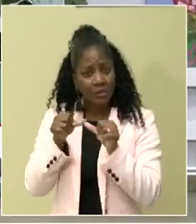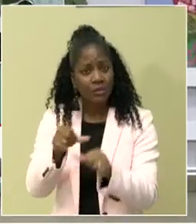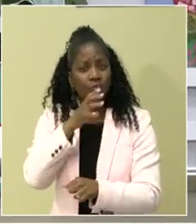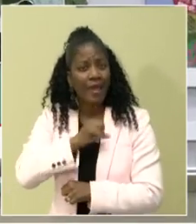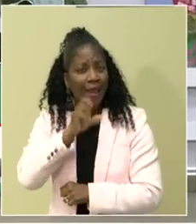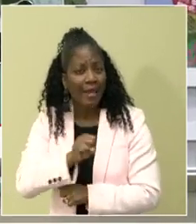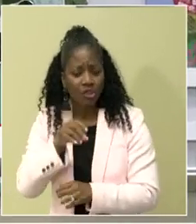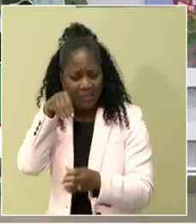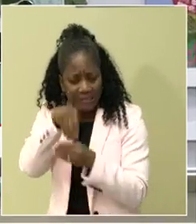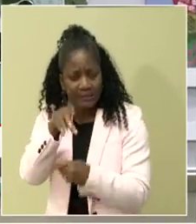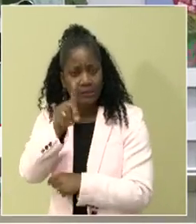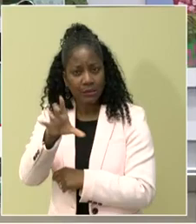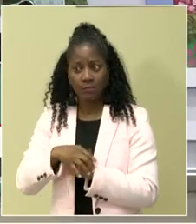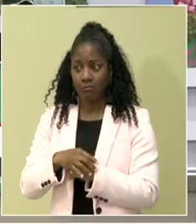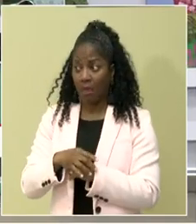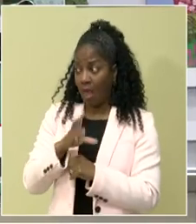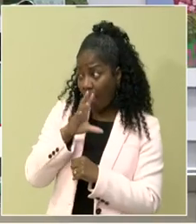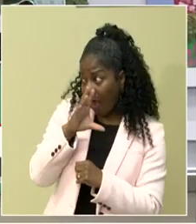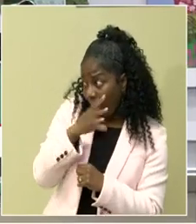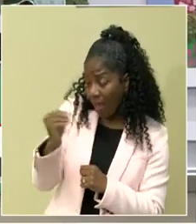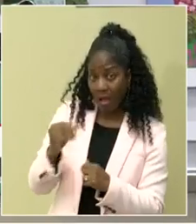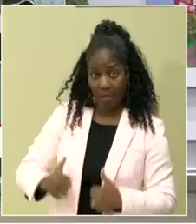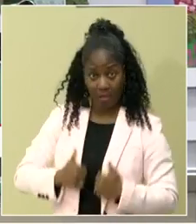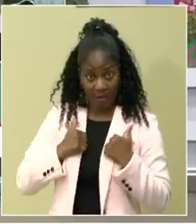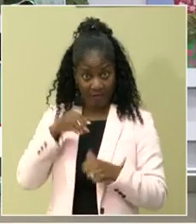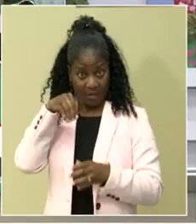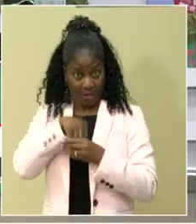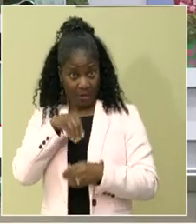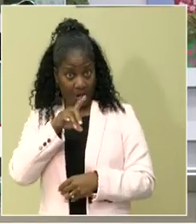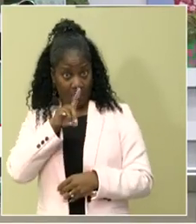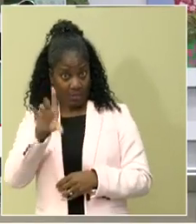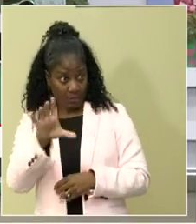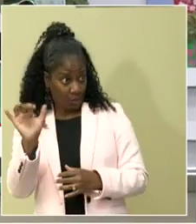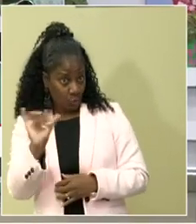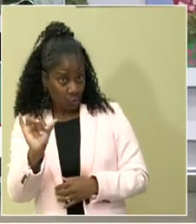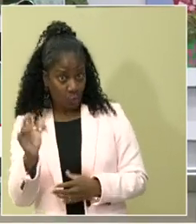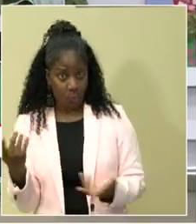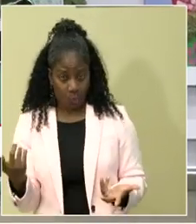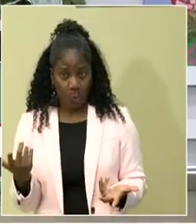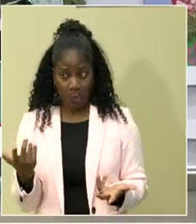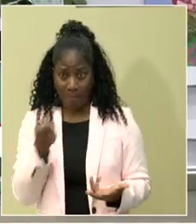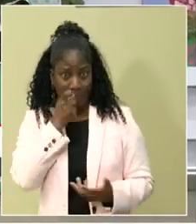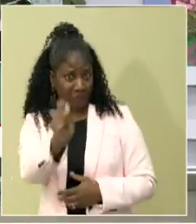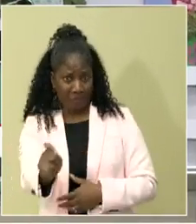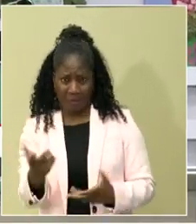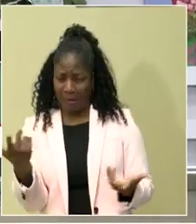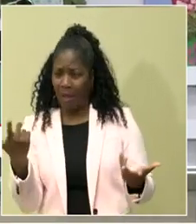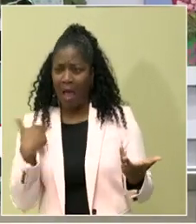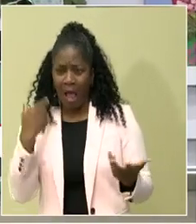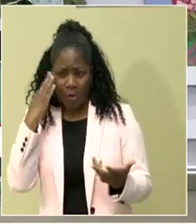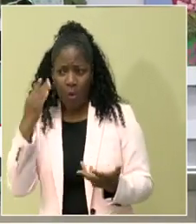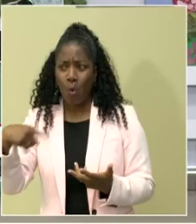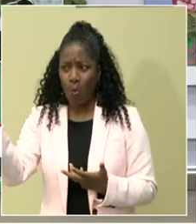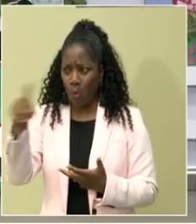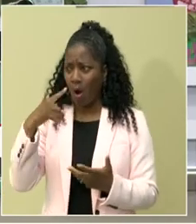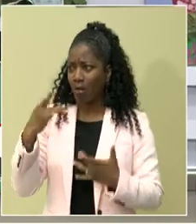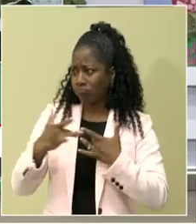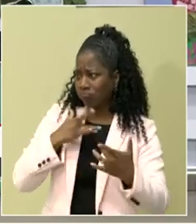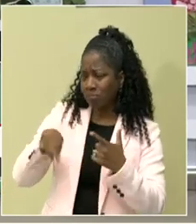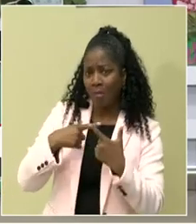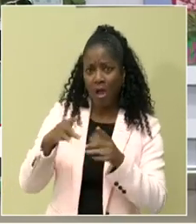in Washington, D.C., period. I know you're concerned about yourselves. You're probably also concerned about family